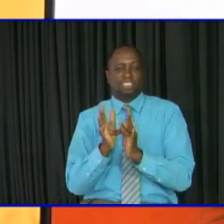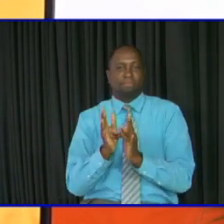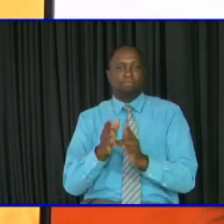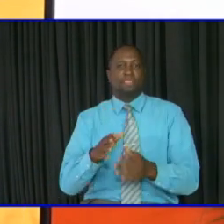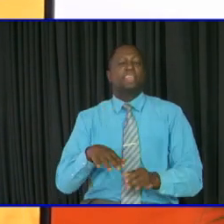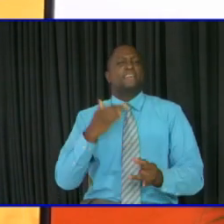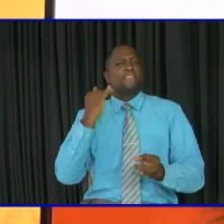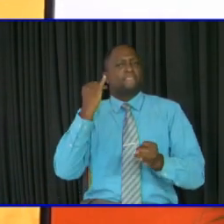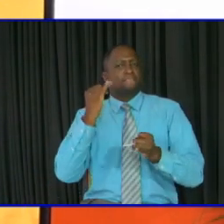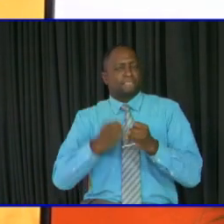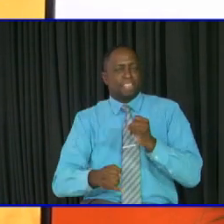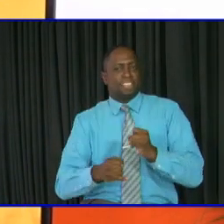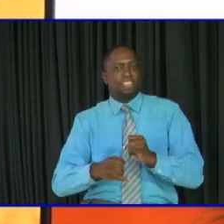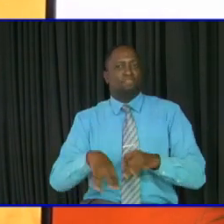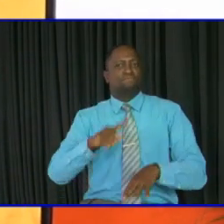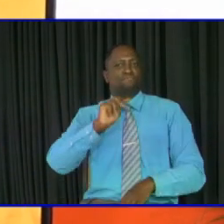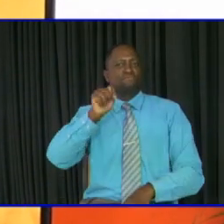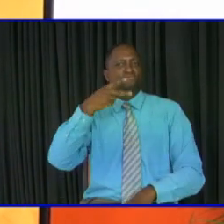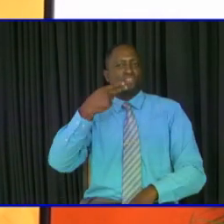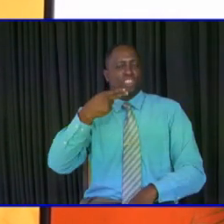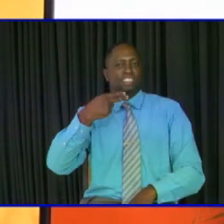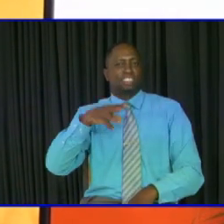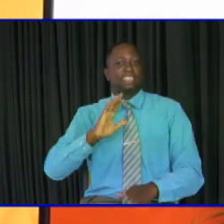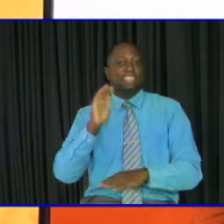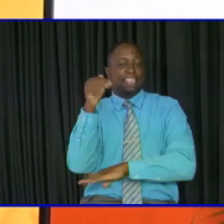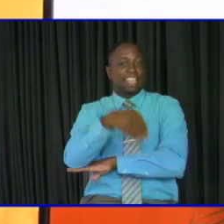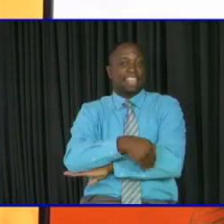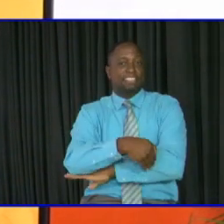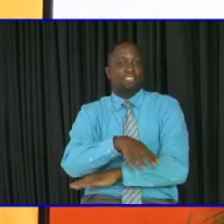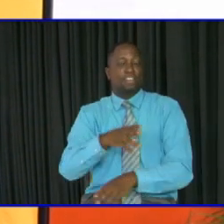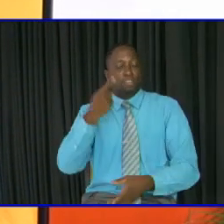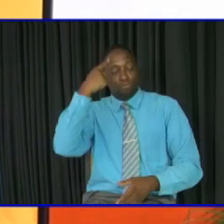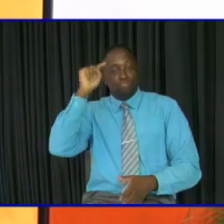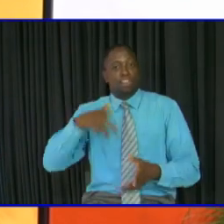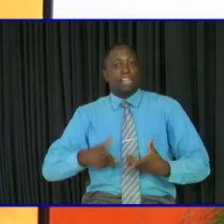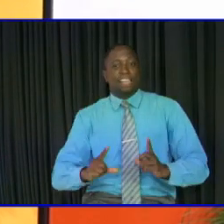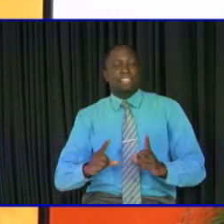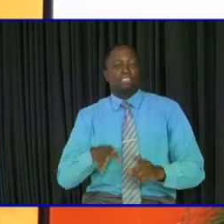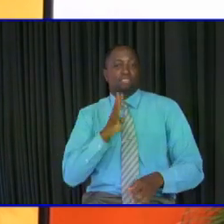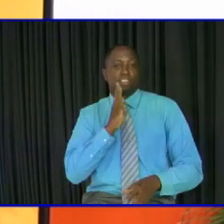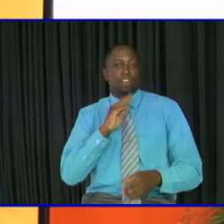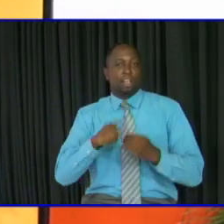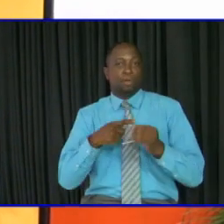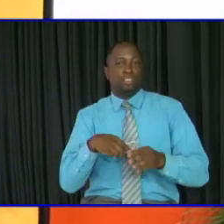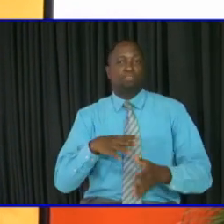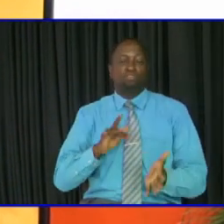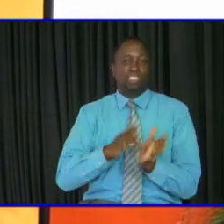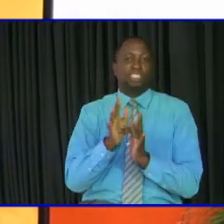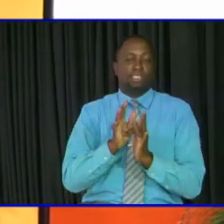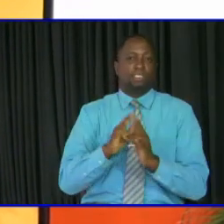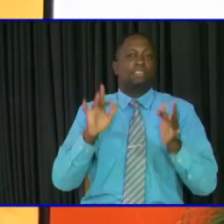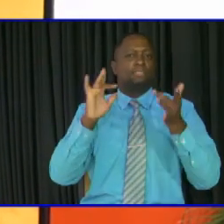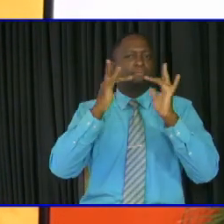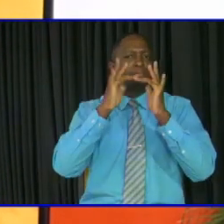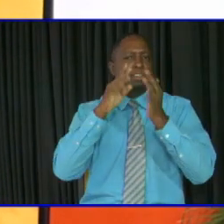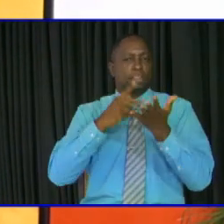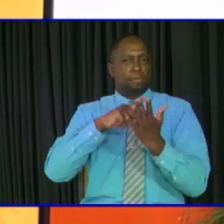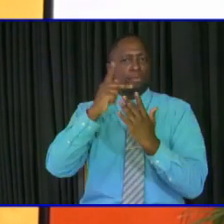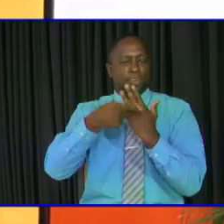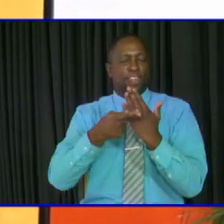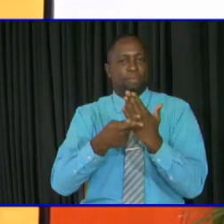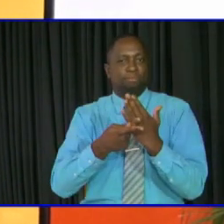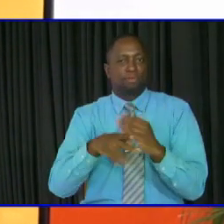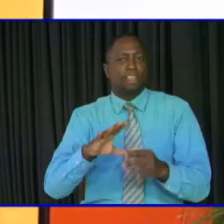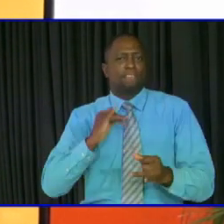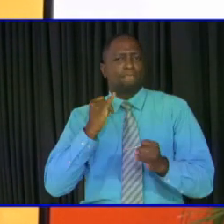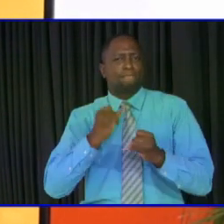of this Let's Talk About Him, I Follow Jesus online evangelistic series. The final